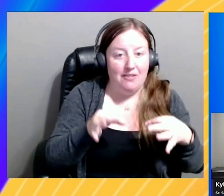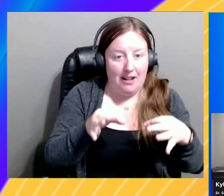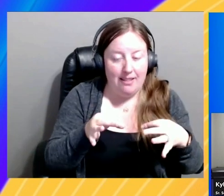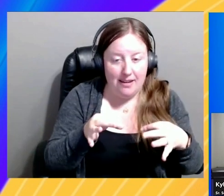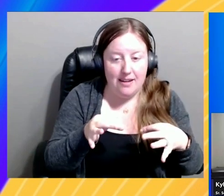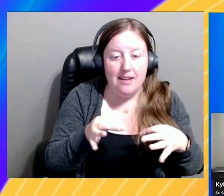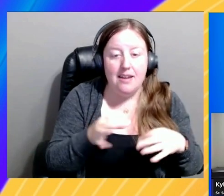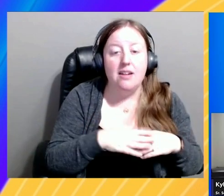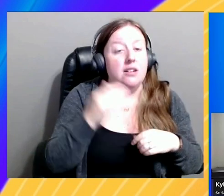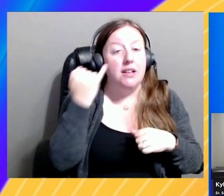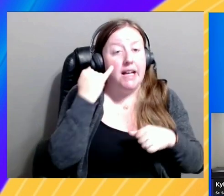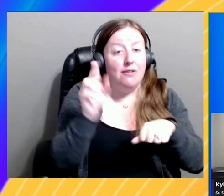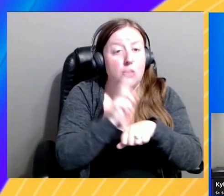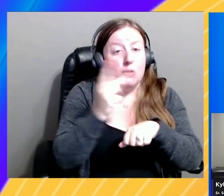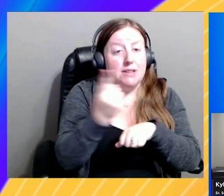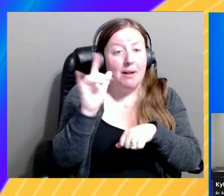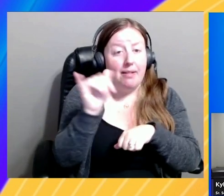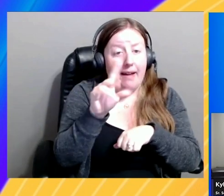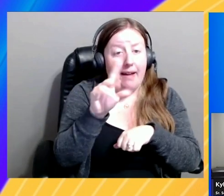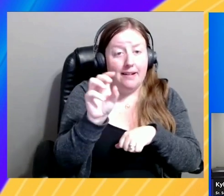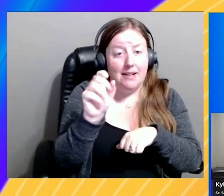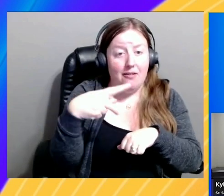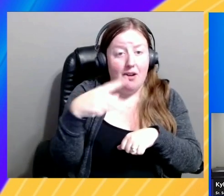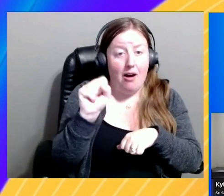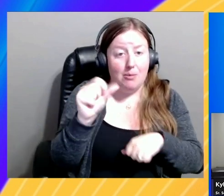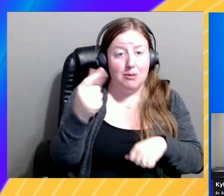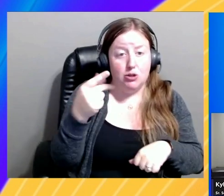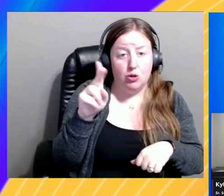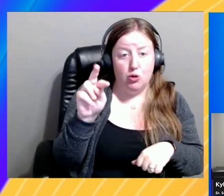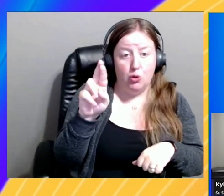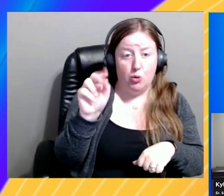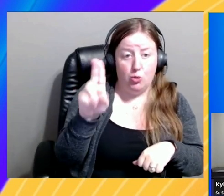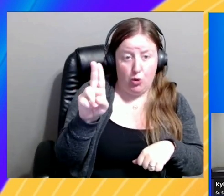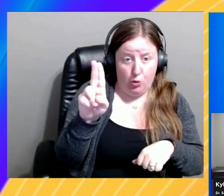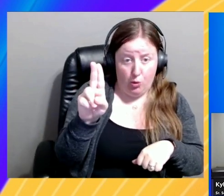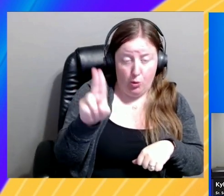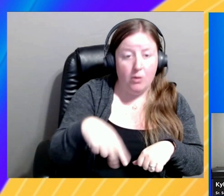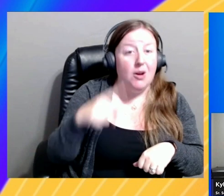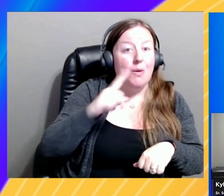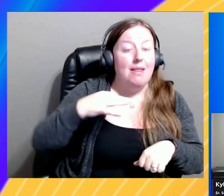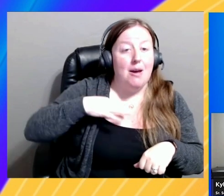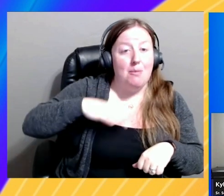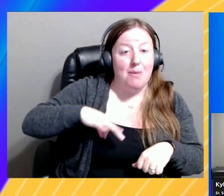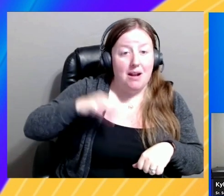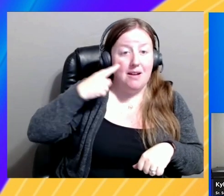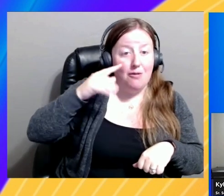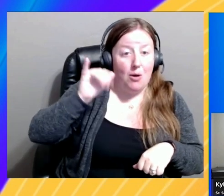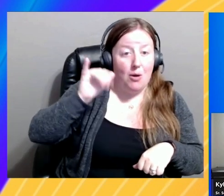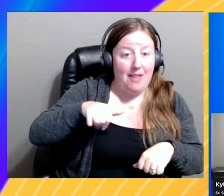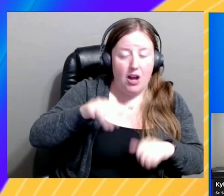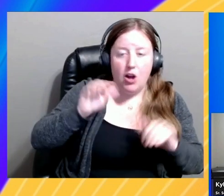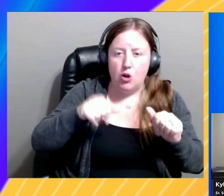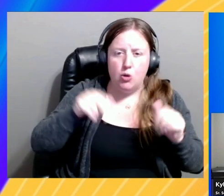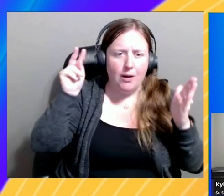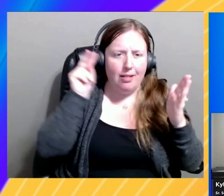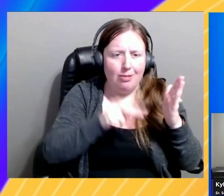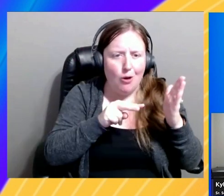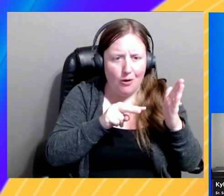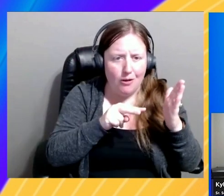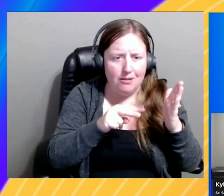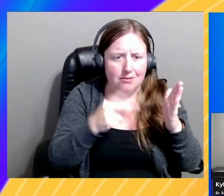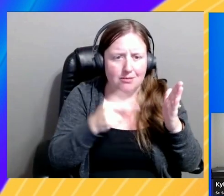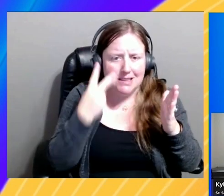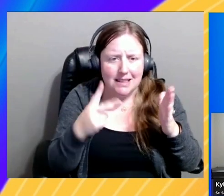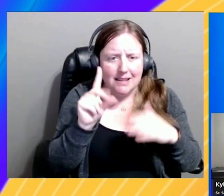use something like DevOps Guru, part of the big benefit is that you get this at a glance view and dashboard